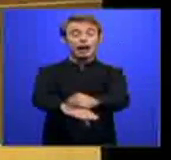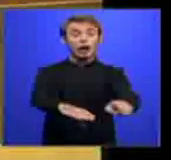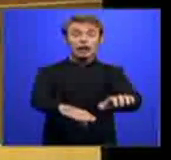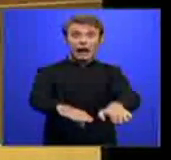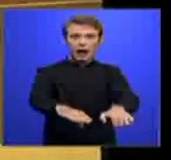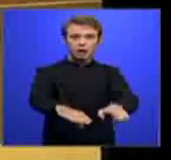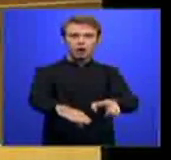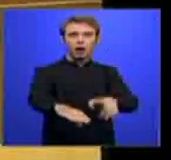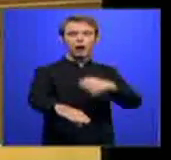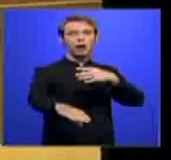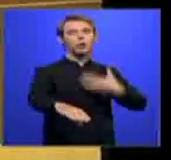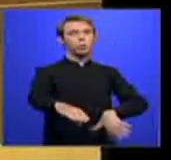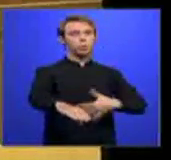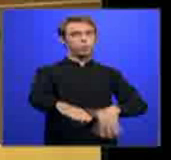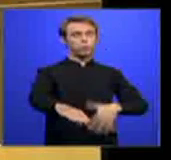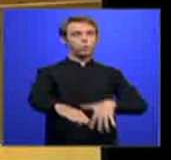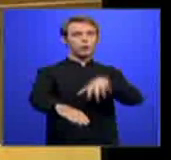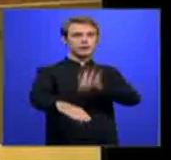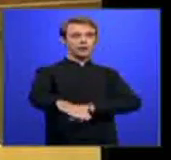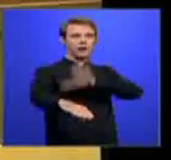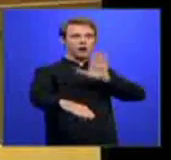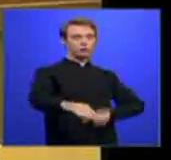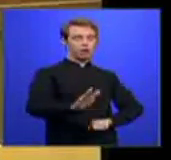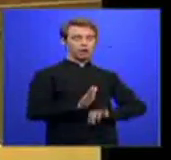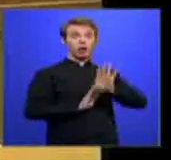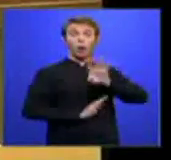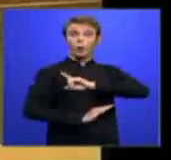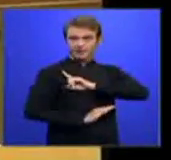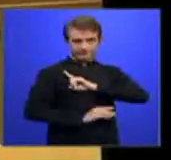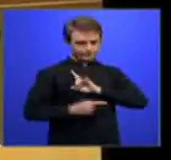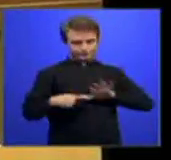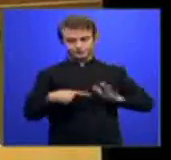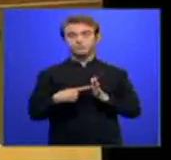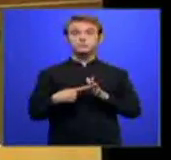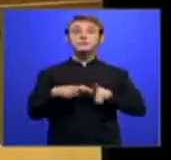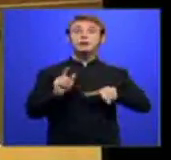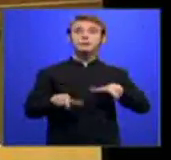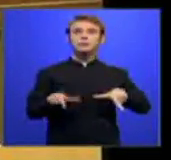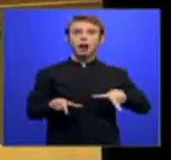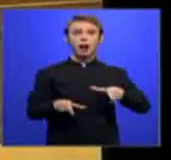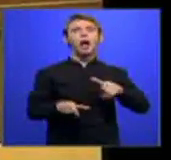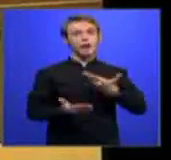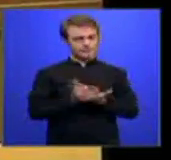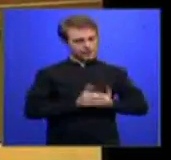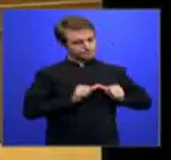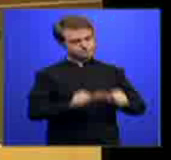returning to work, they are being productive economically and